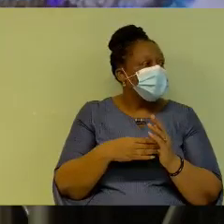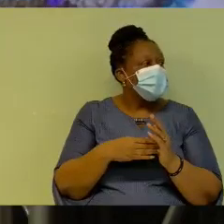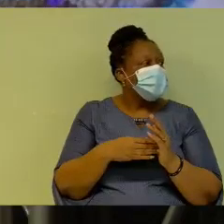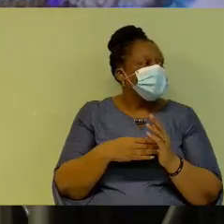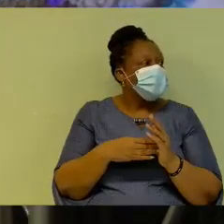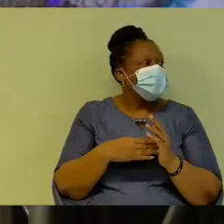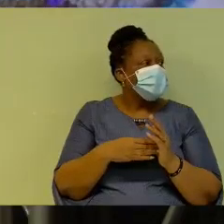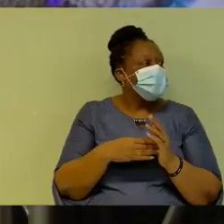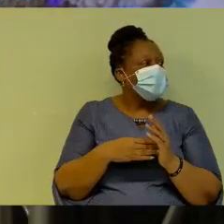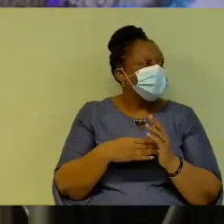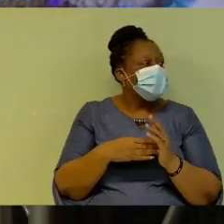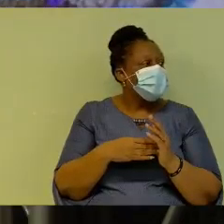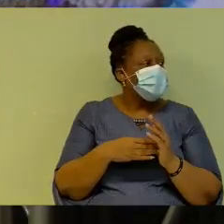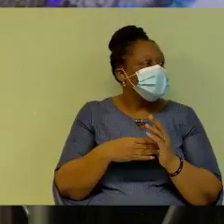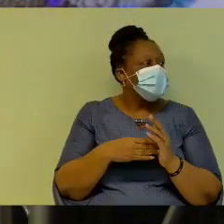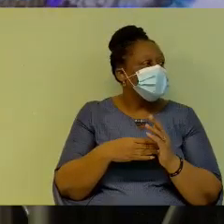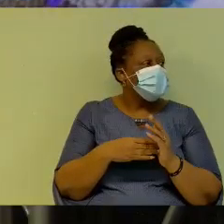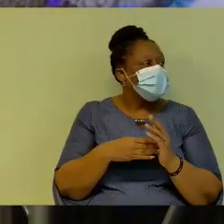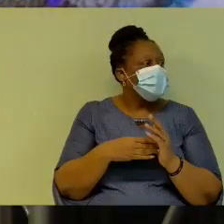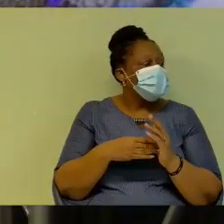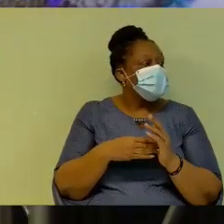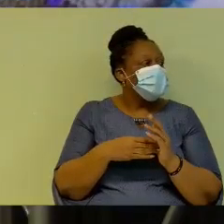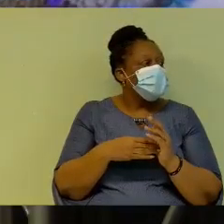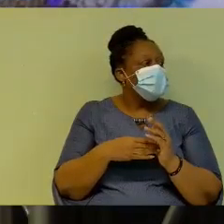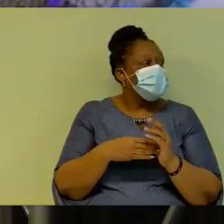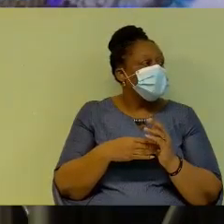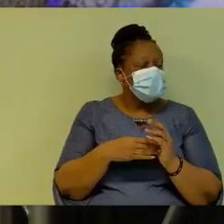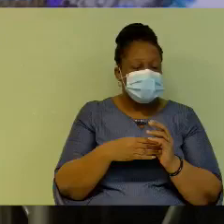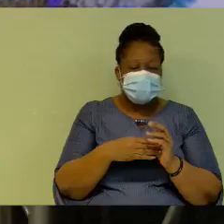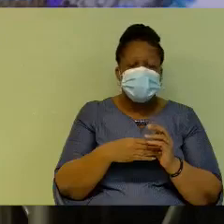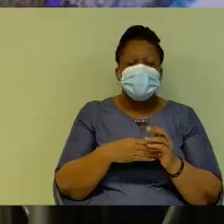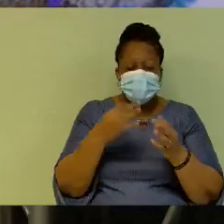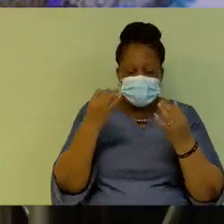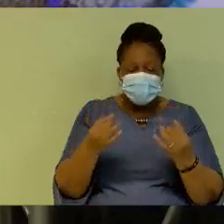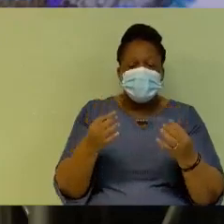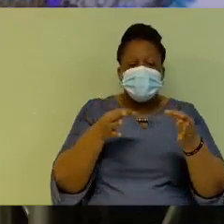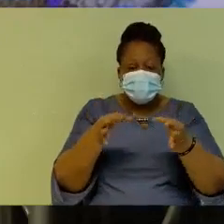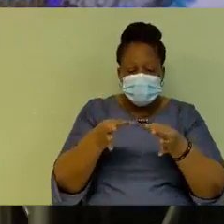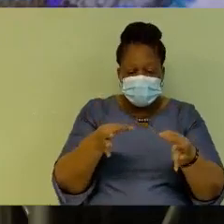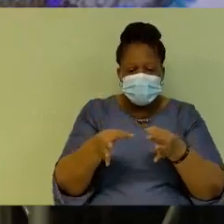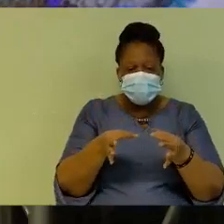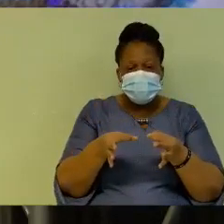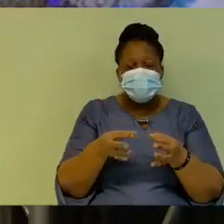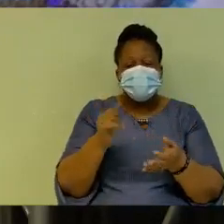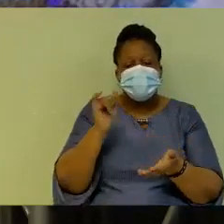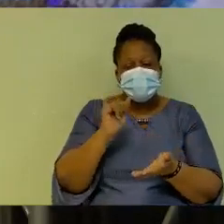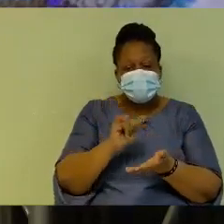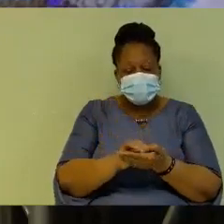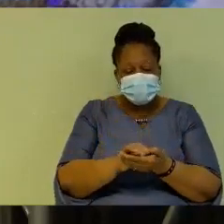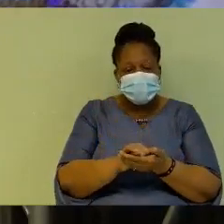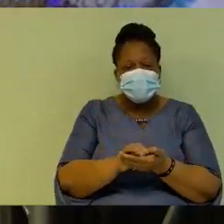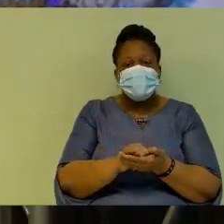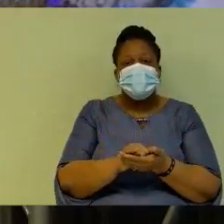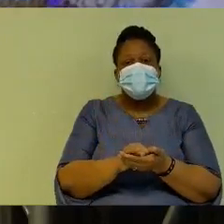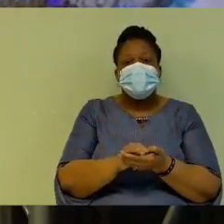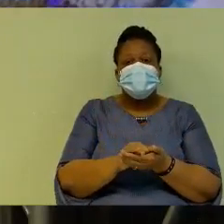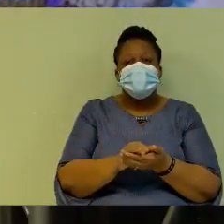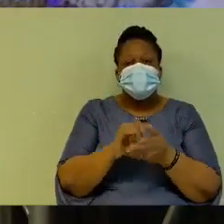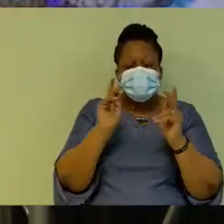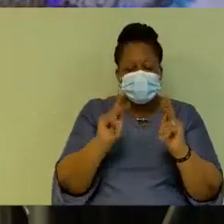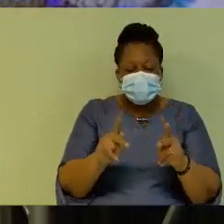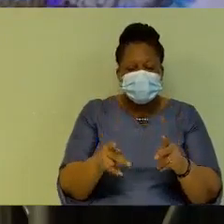of misconstrued what I said. All right, so I've just explained that persons who came into the country